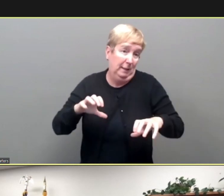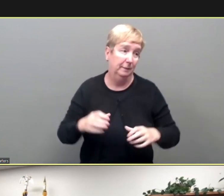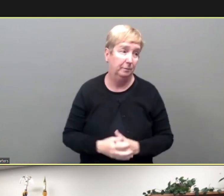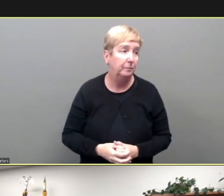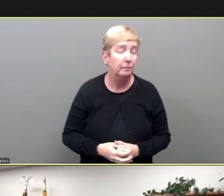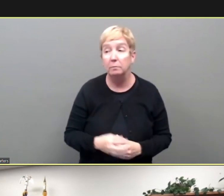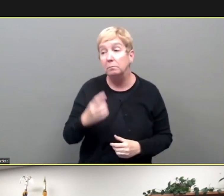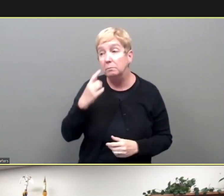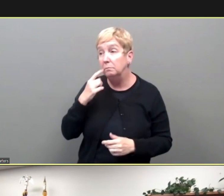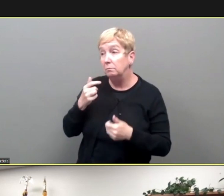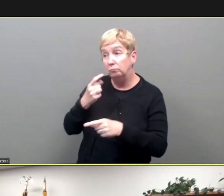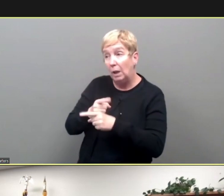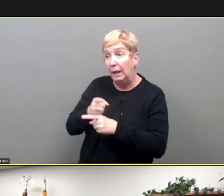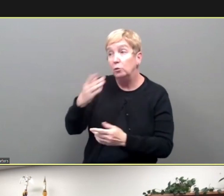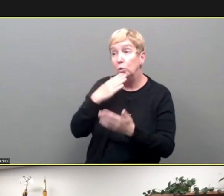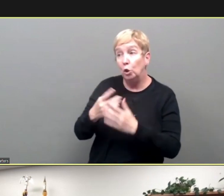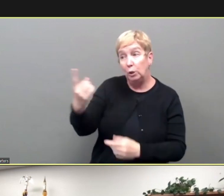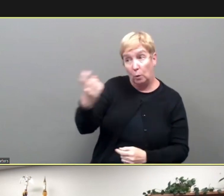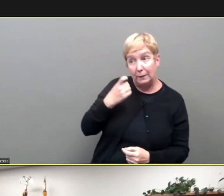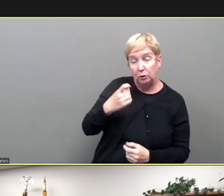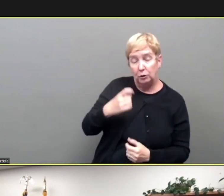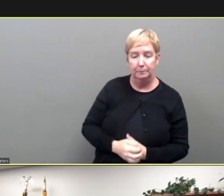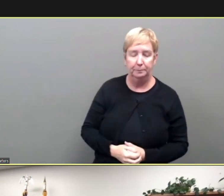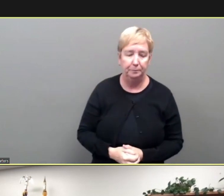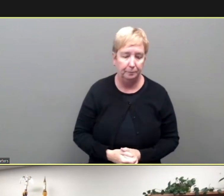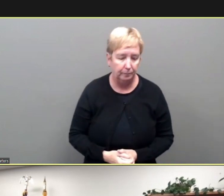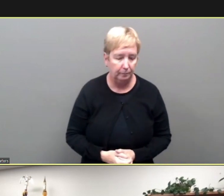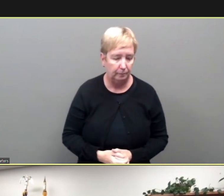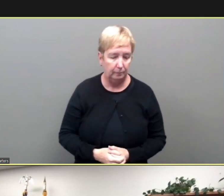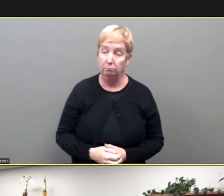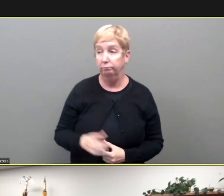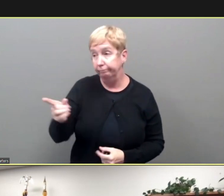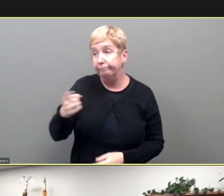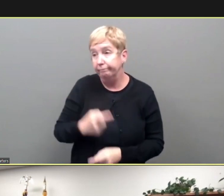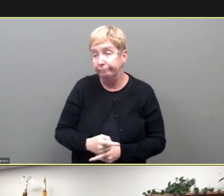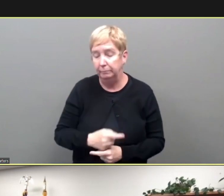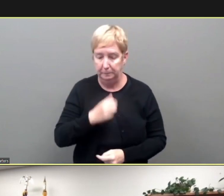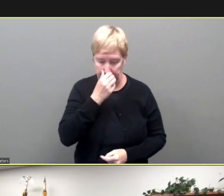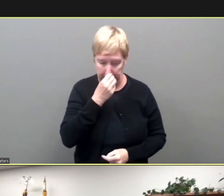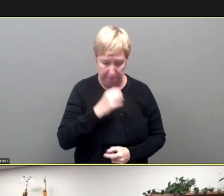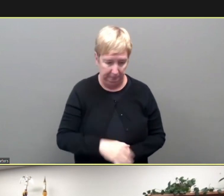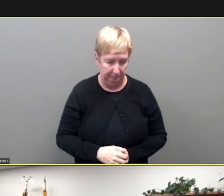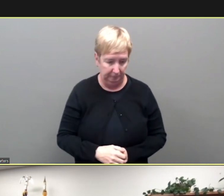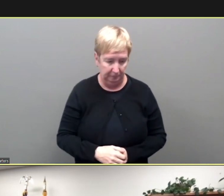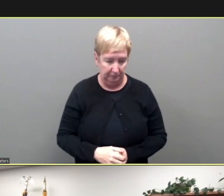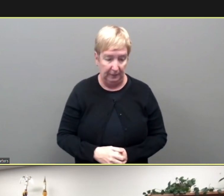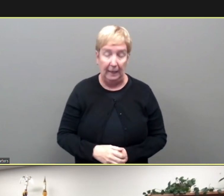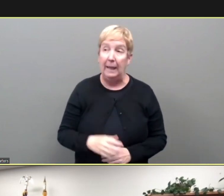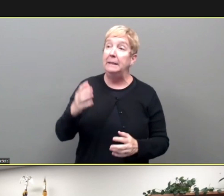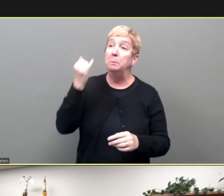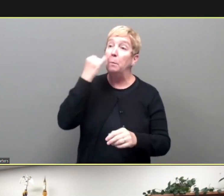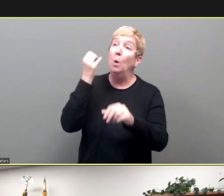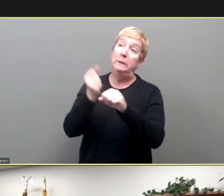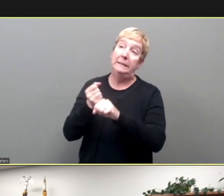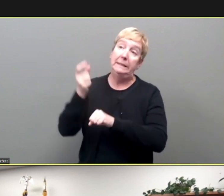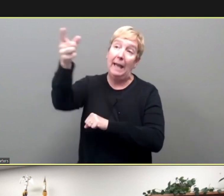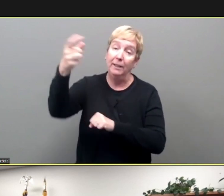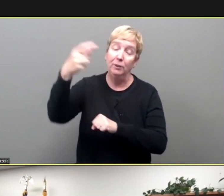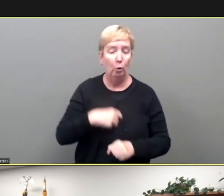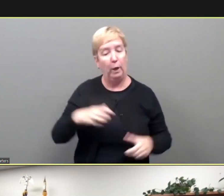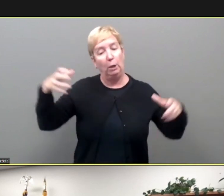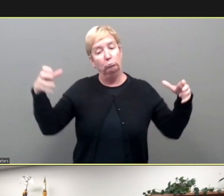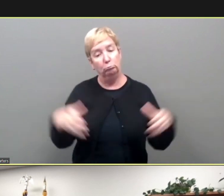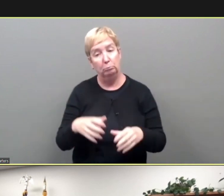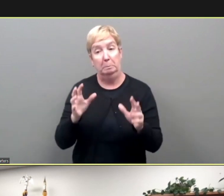a fantastic question, and I think you're spot on. Will we consider someone fully vaccinated after